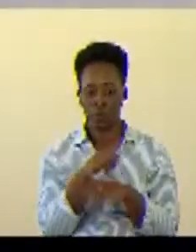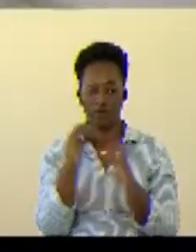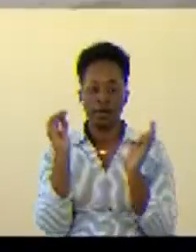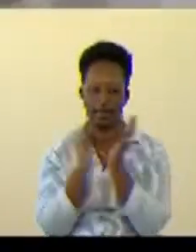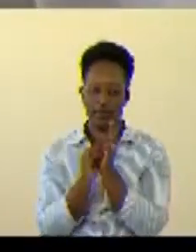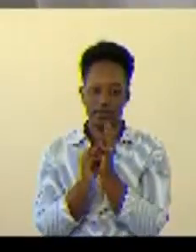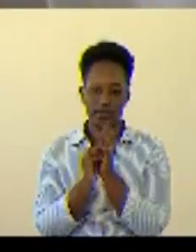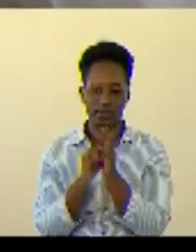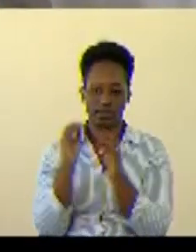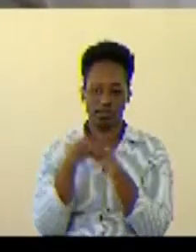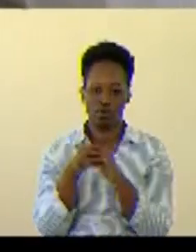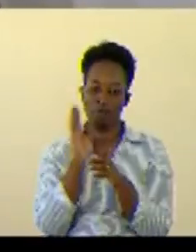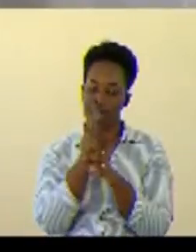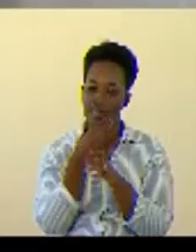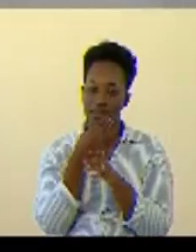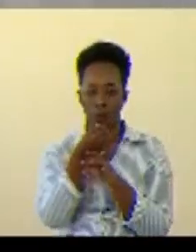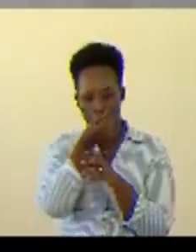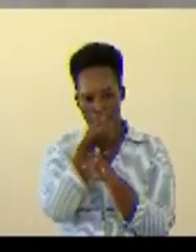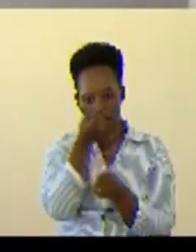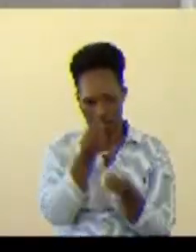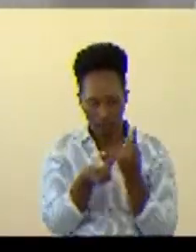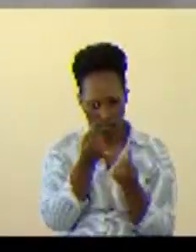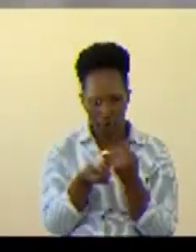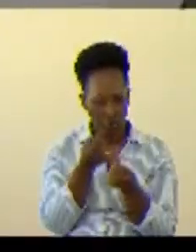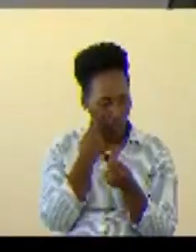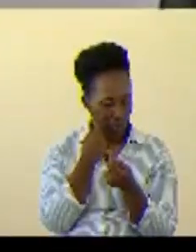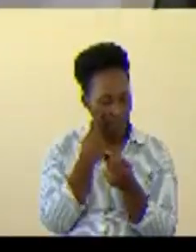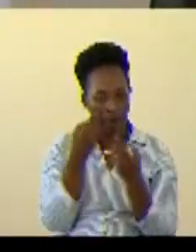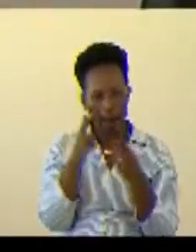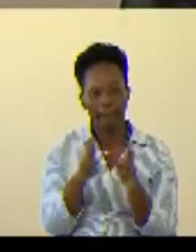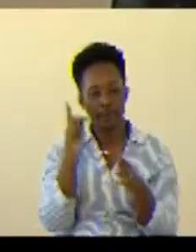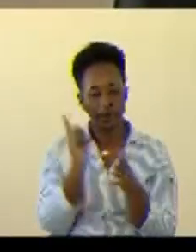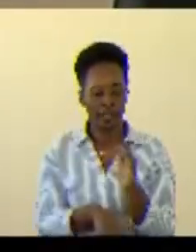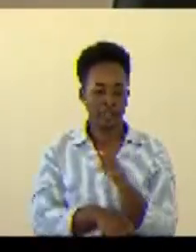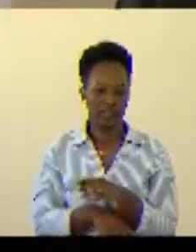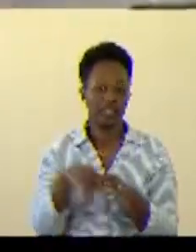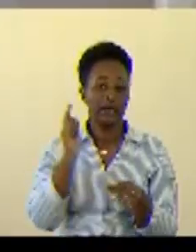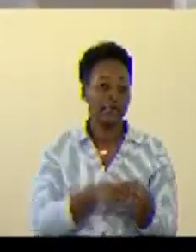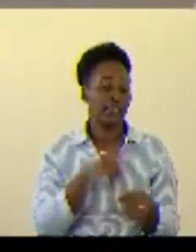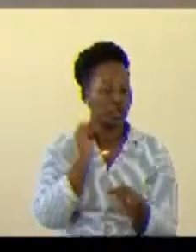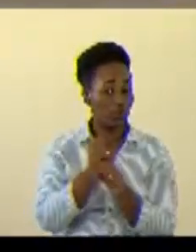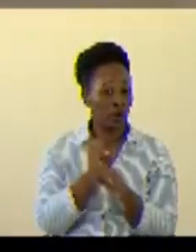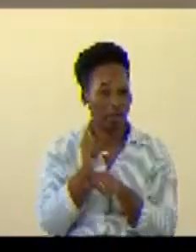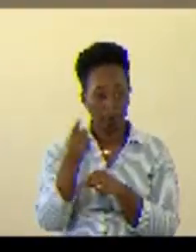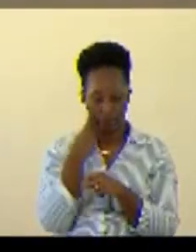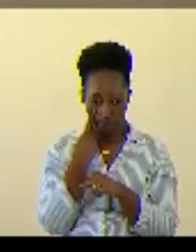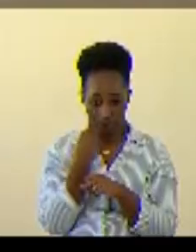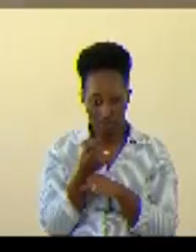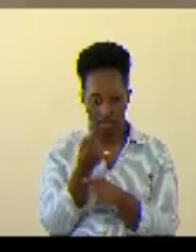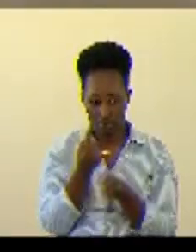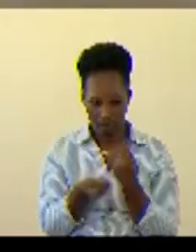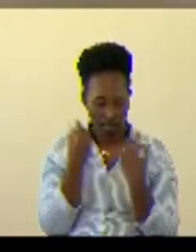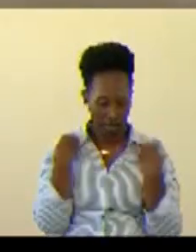in a boiling water. And then I try to make observation. When I'm making the observation, we have to see